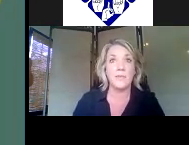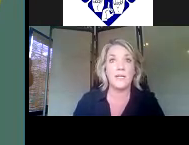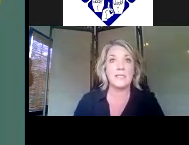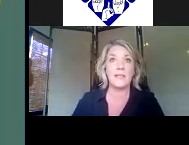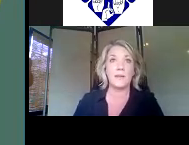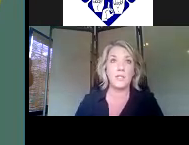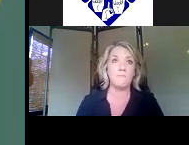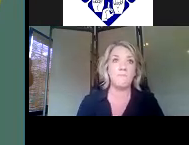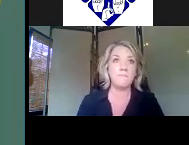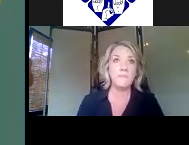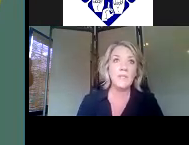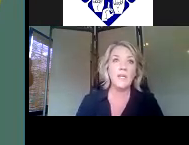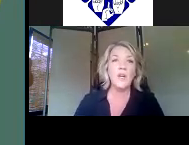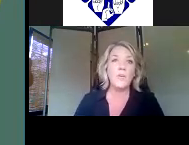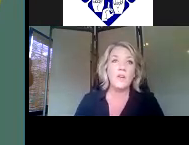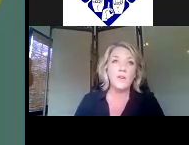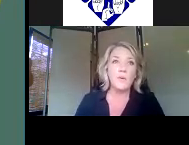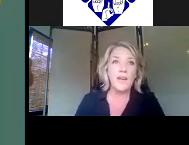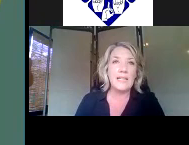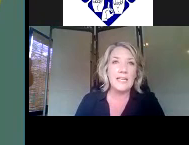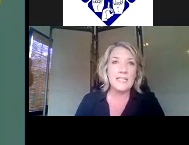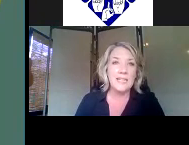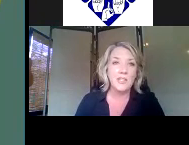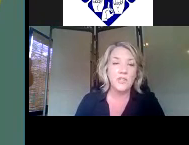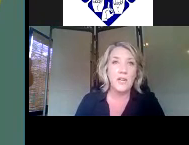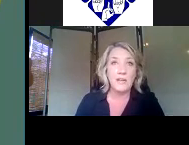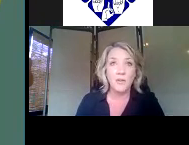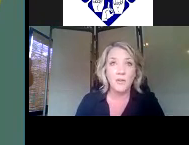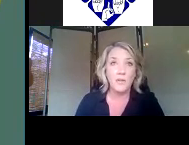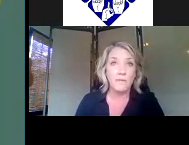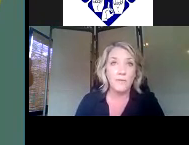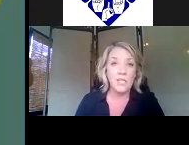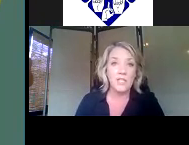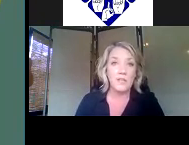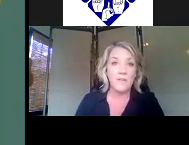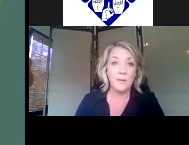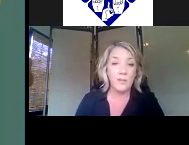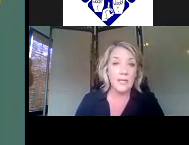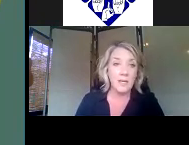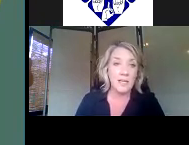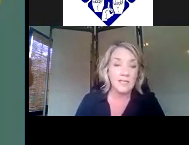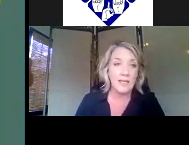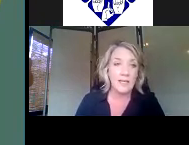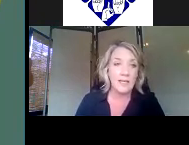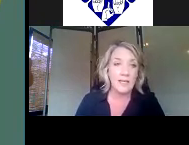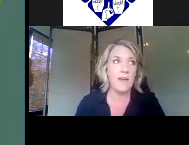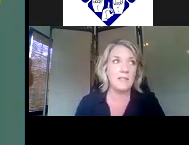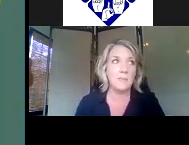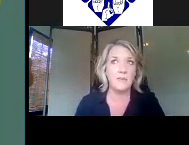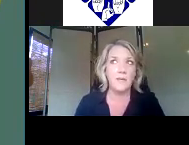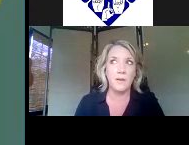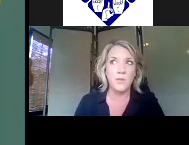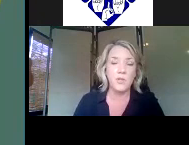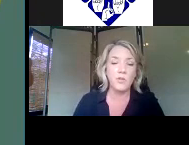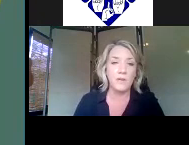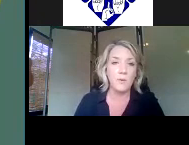utilize American Sign Language. We also have provided links to national and local information available in American Sign Language. We have had some